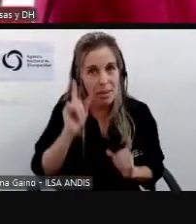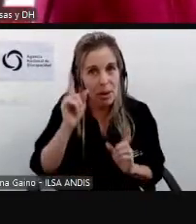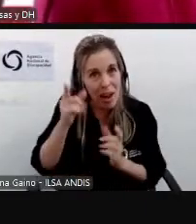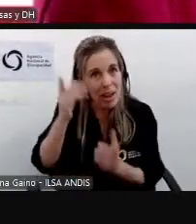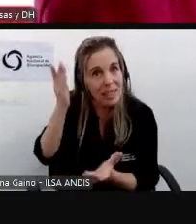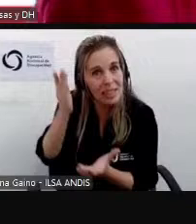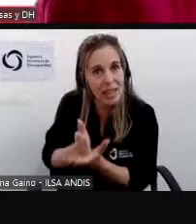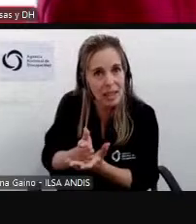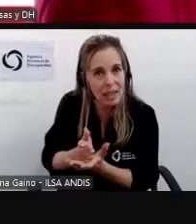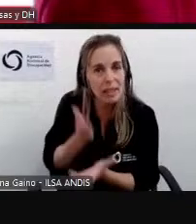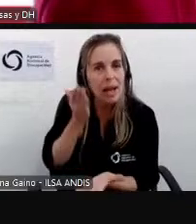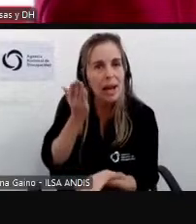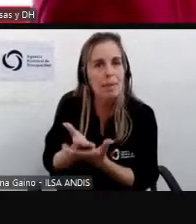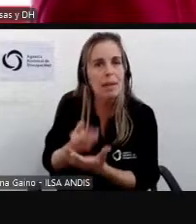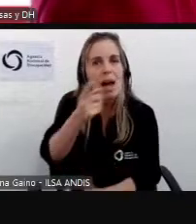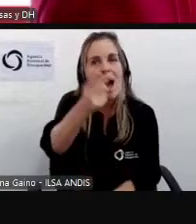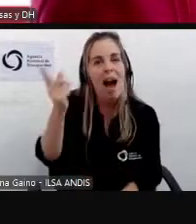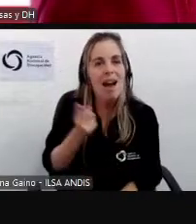decisions or